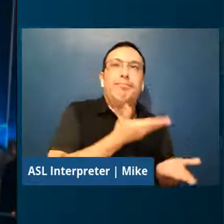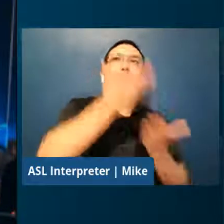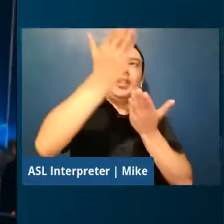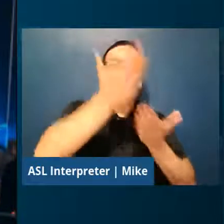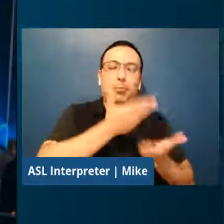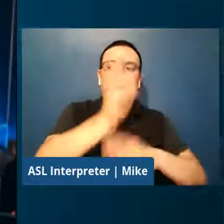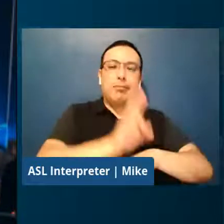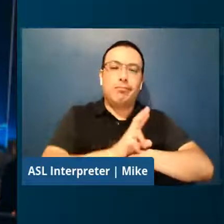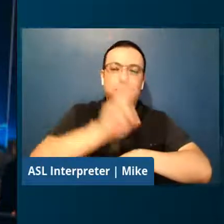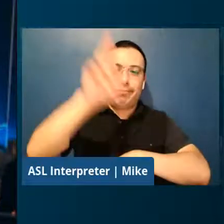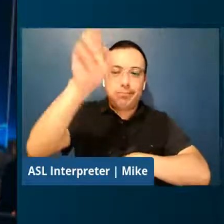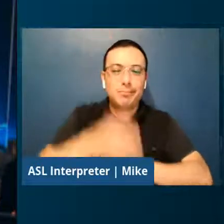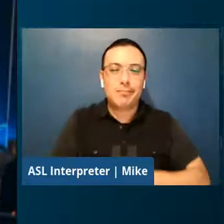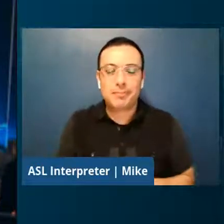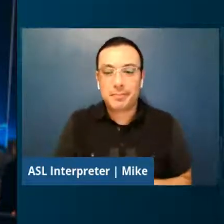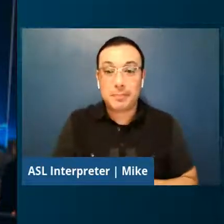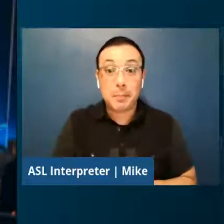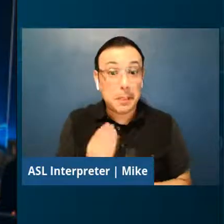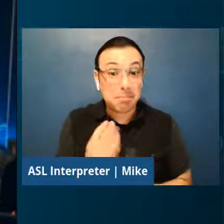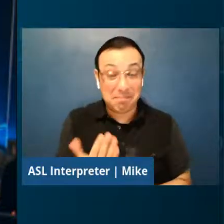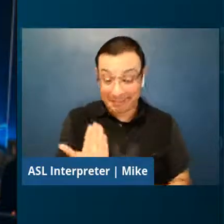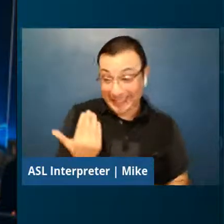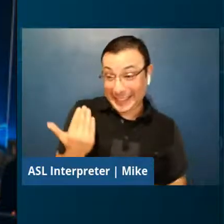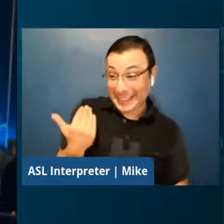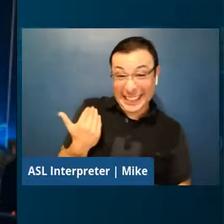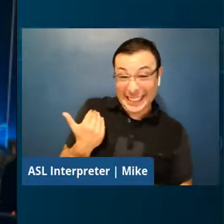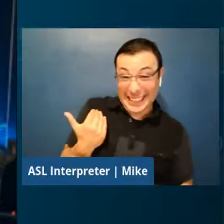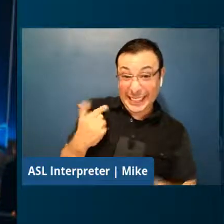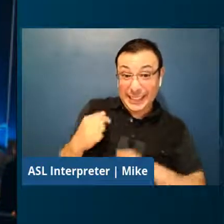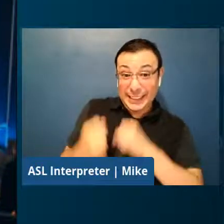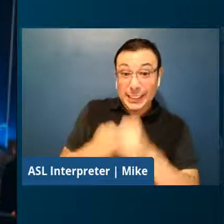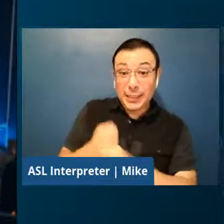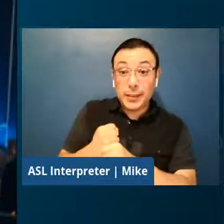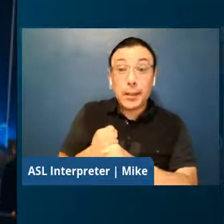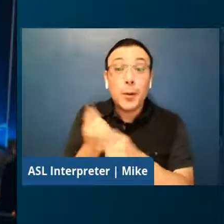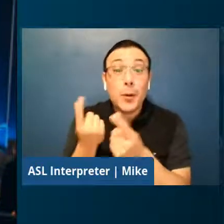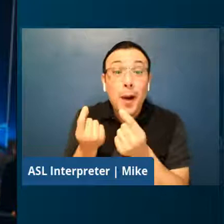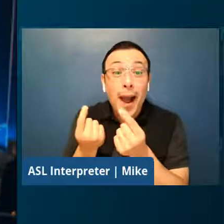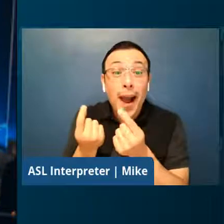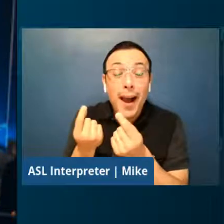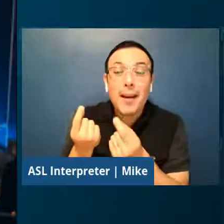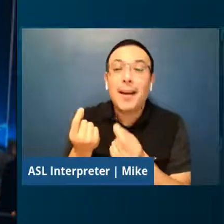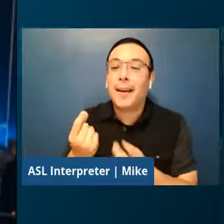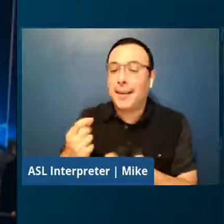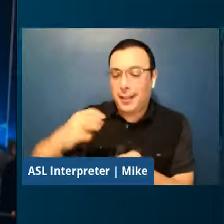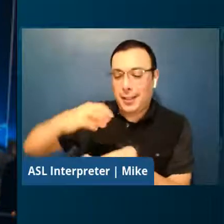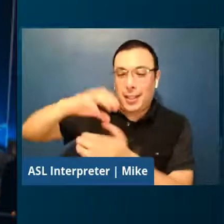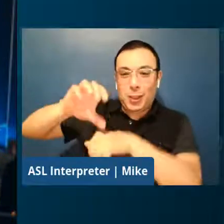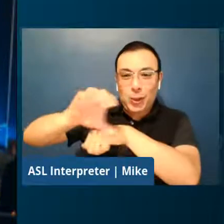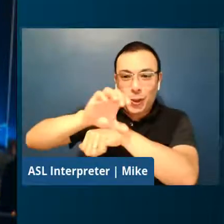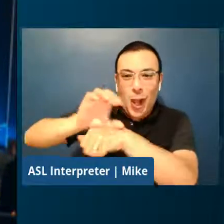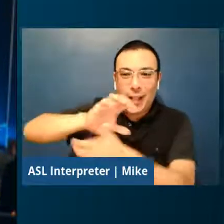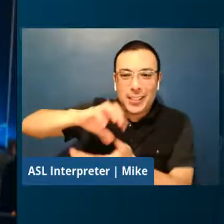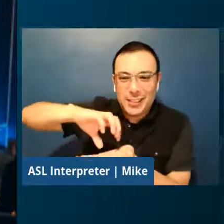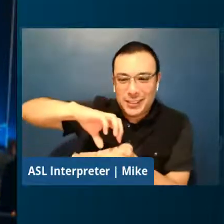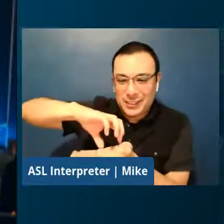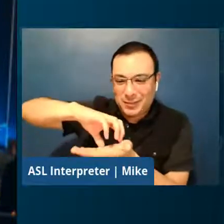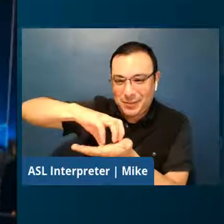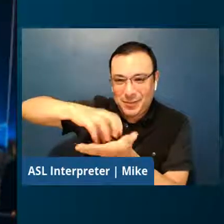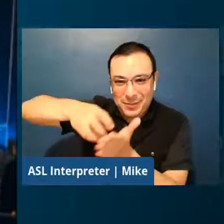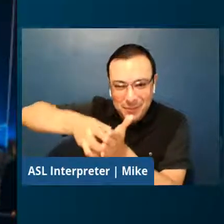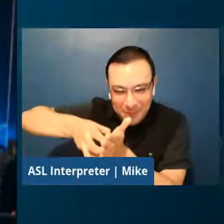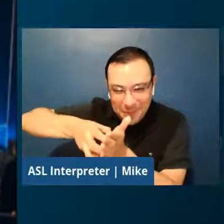actually baked cookies in space. They baked chocolate chip cookies. So the Doubletree Hotel sponsored this very